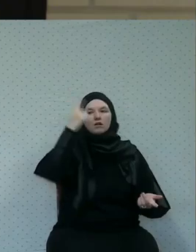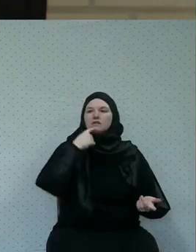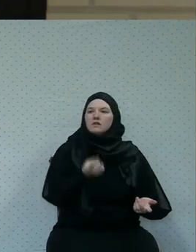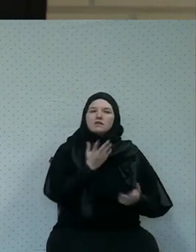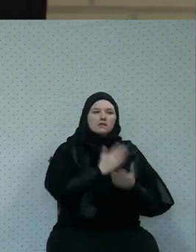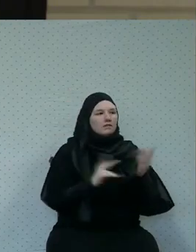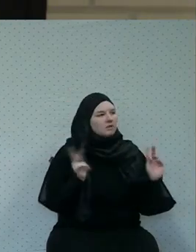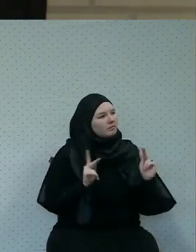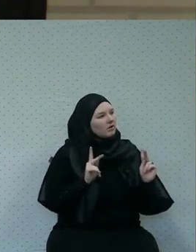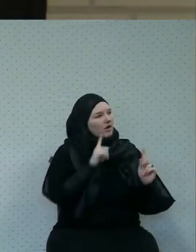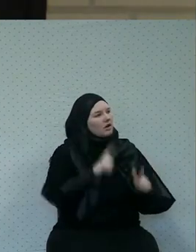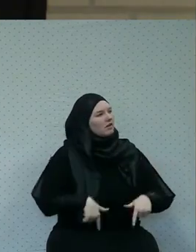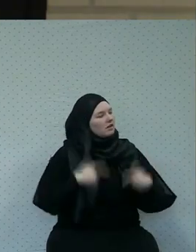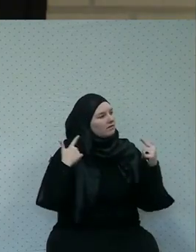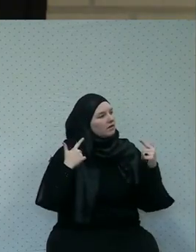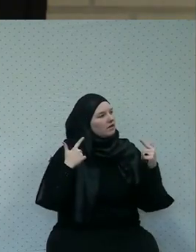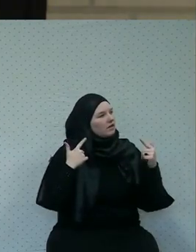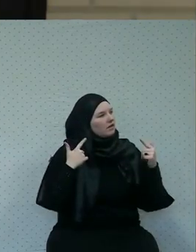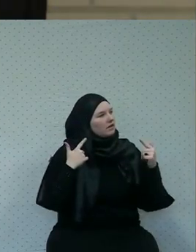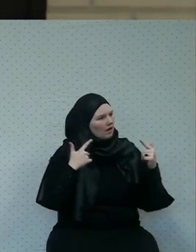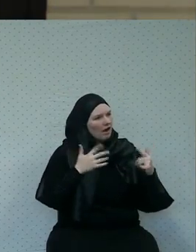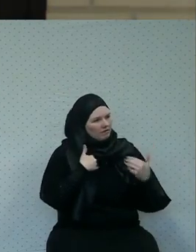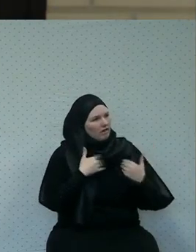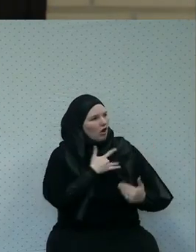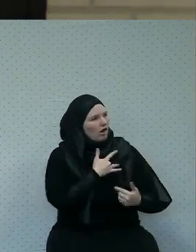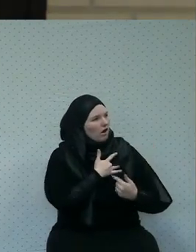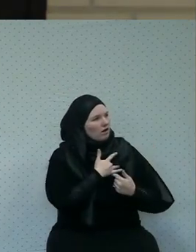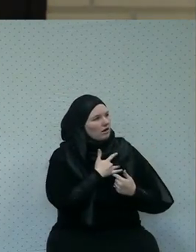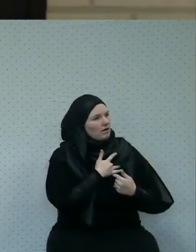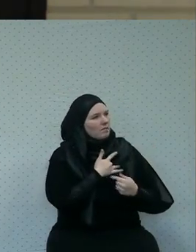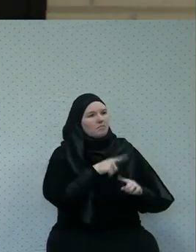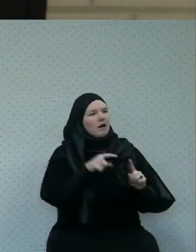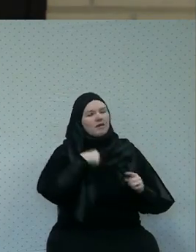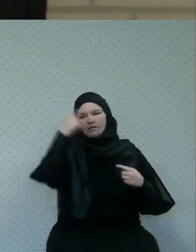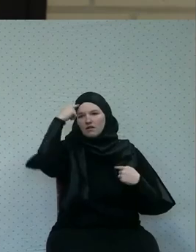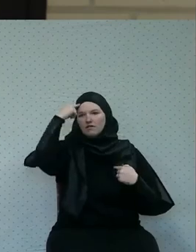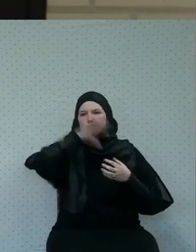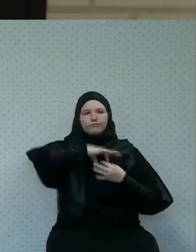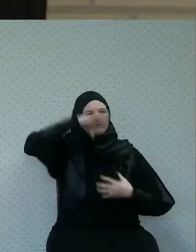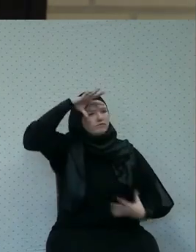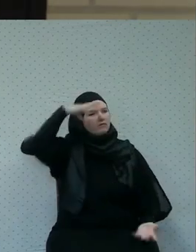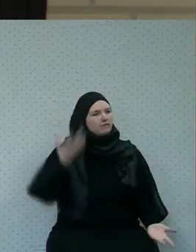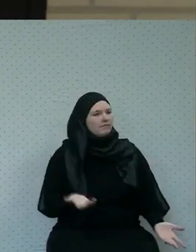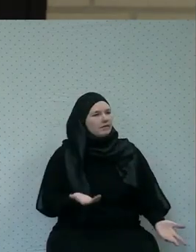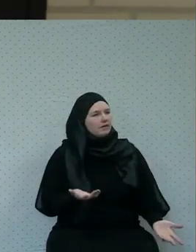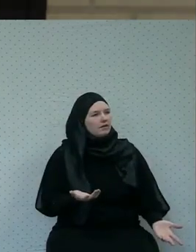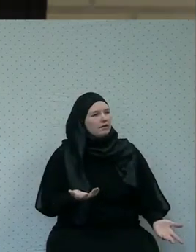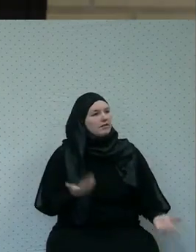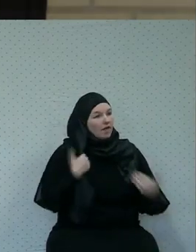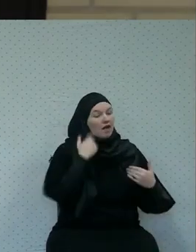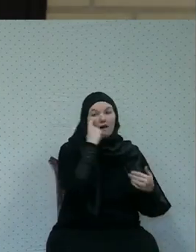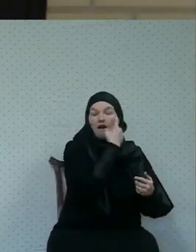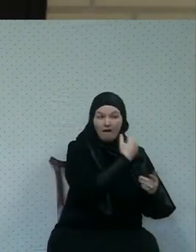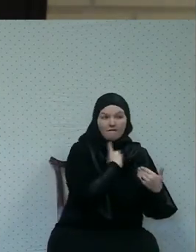people are living, they have hearts, but they cannot think right. They have eyes, but they don't